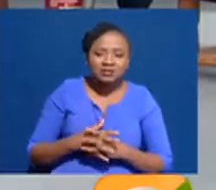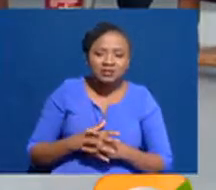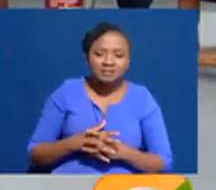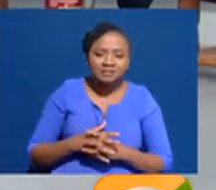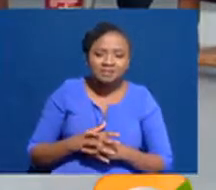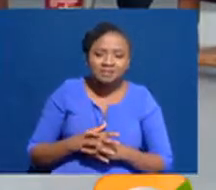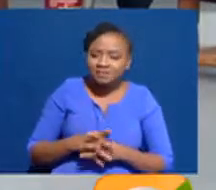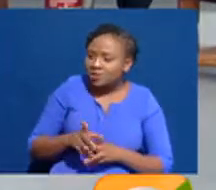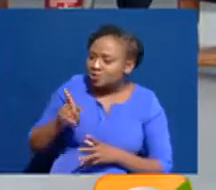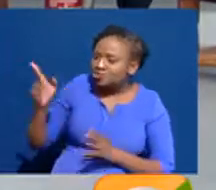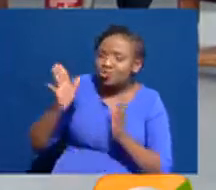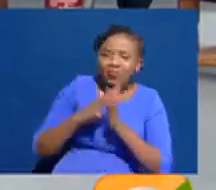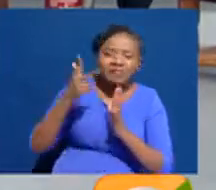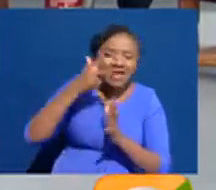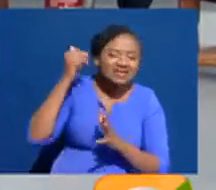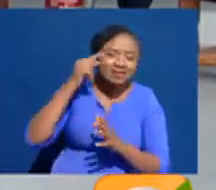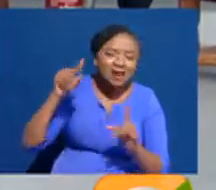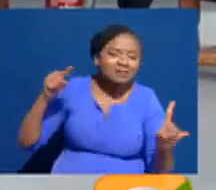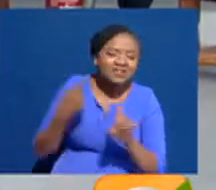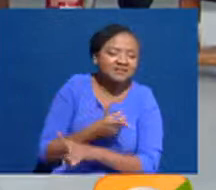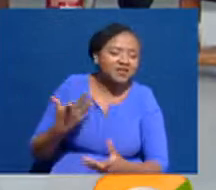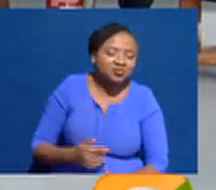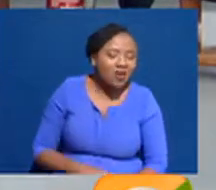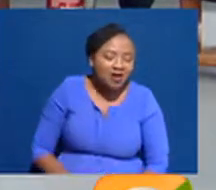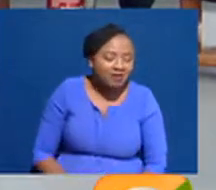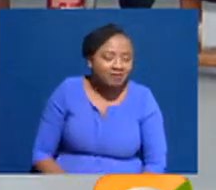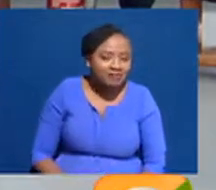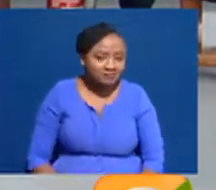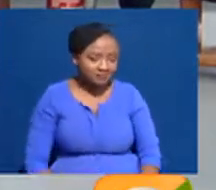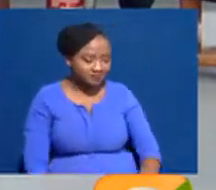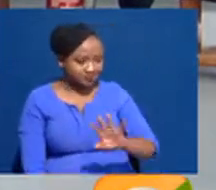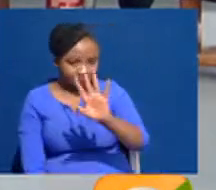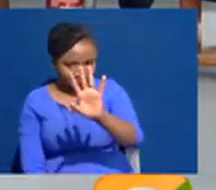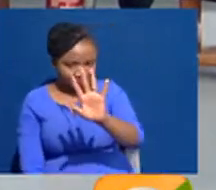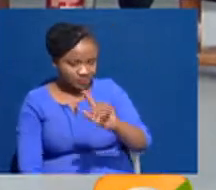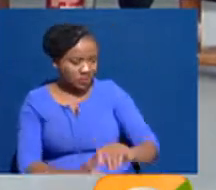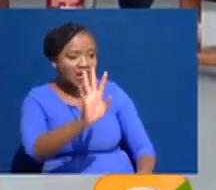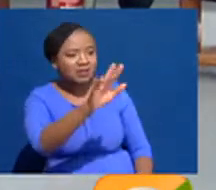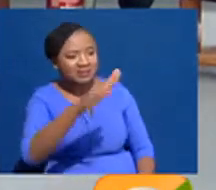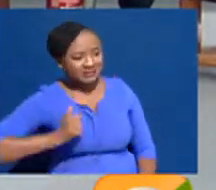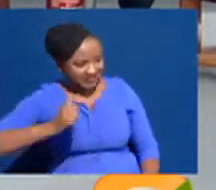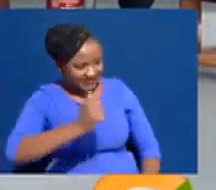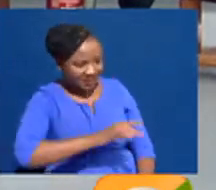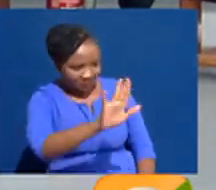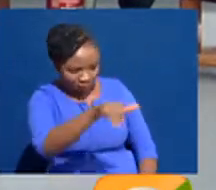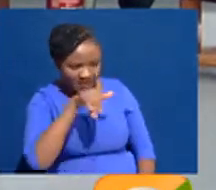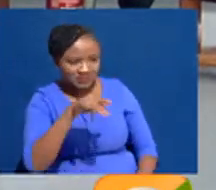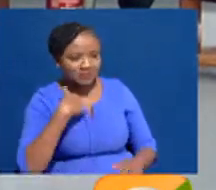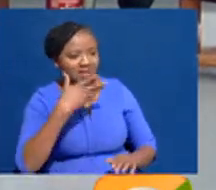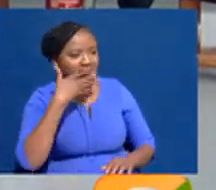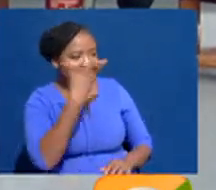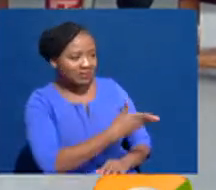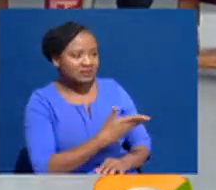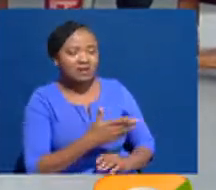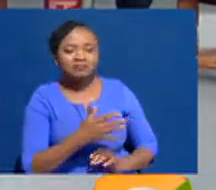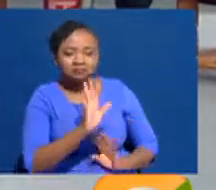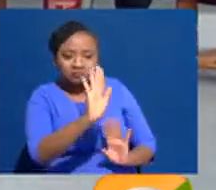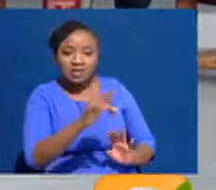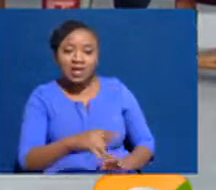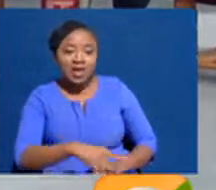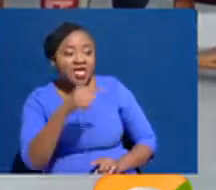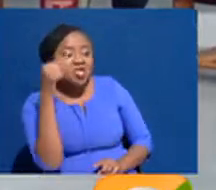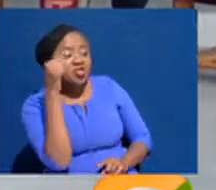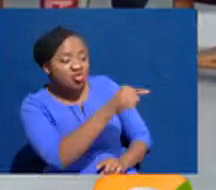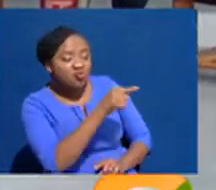and a terrorist? Jeff, these are... Okay. Let me tell you. Let me answer. Let me respond to him. Real quick. They are the real